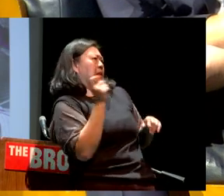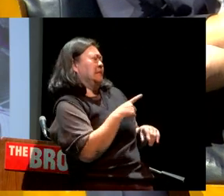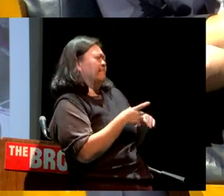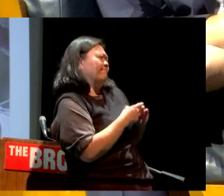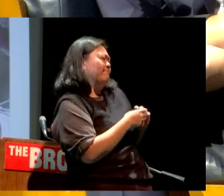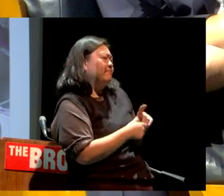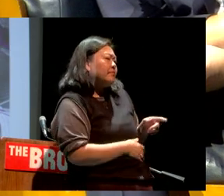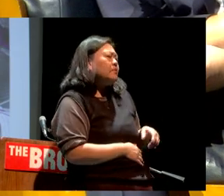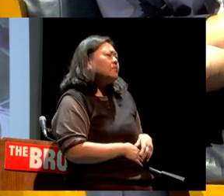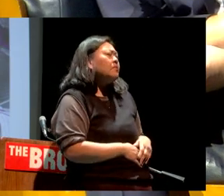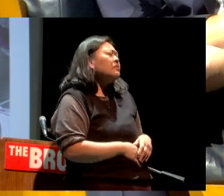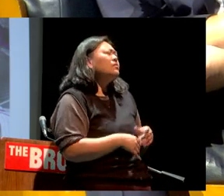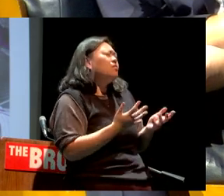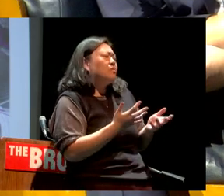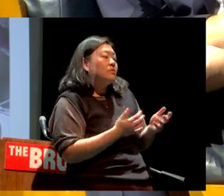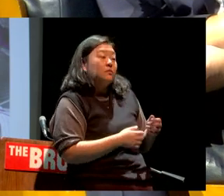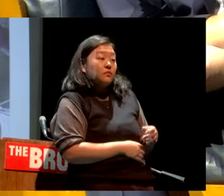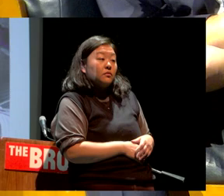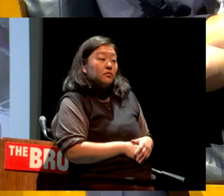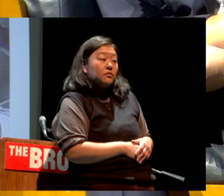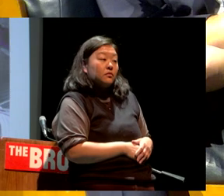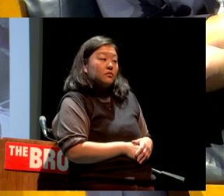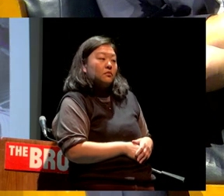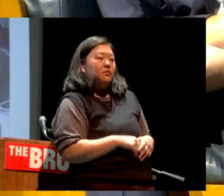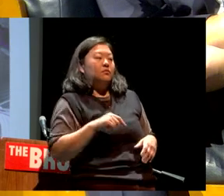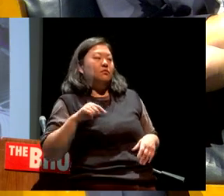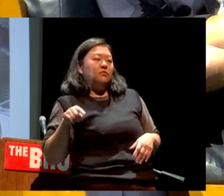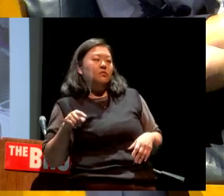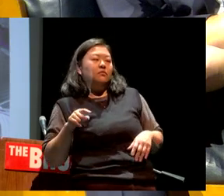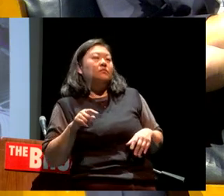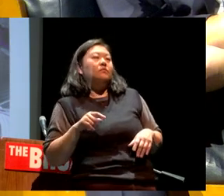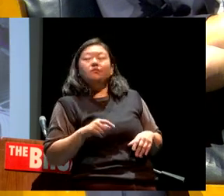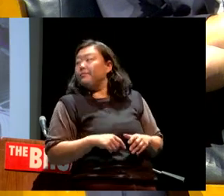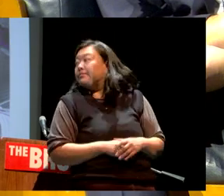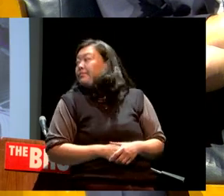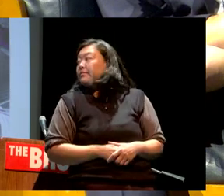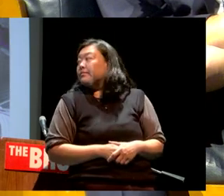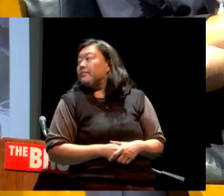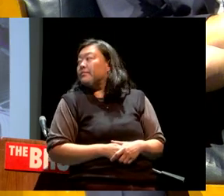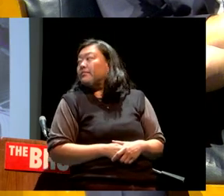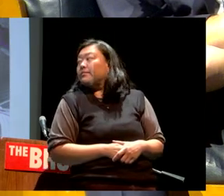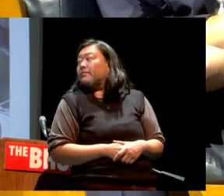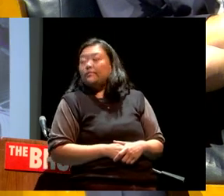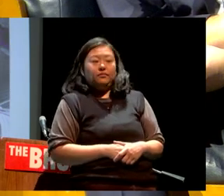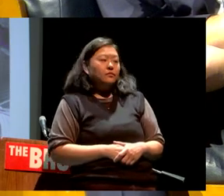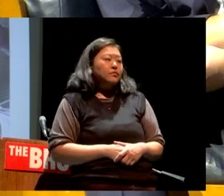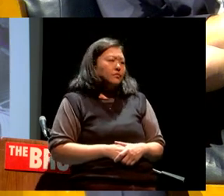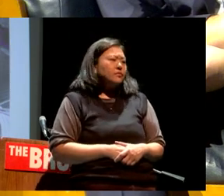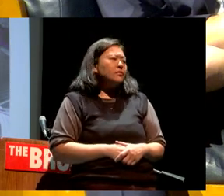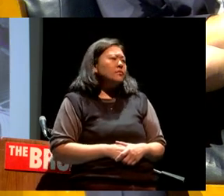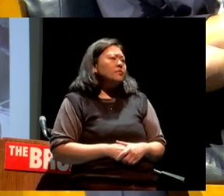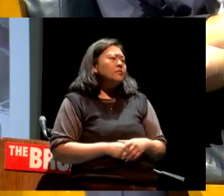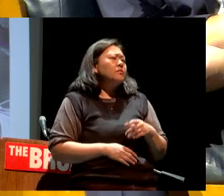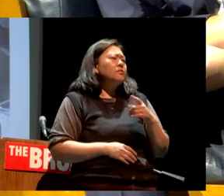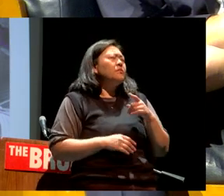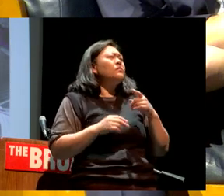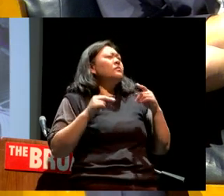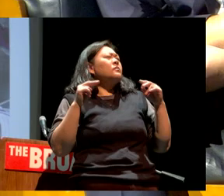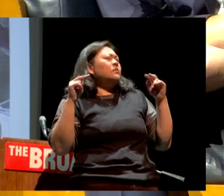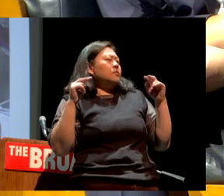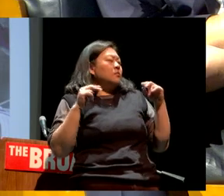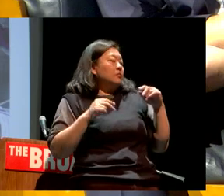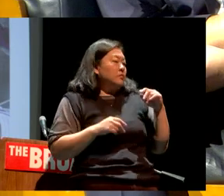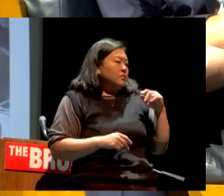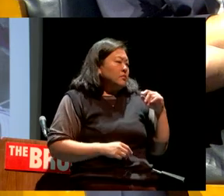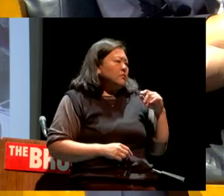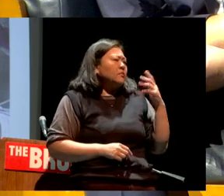it was really amazing because we're huge fans of Takashi since a long time. And at RTFKT, we only work with people we love, and he's the guy we love the most.